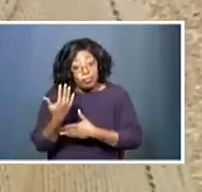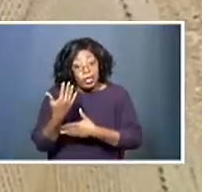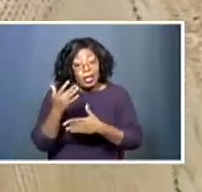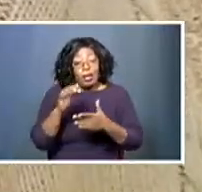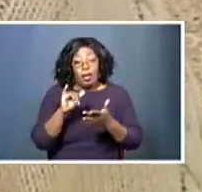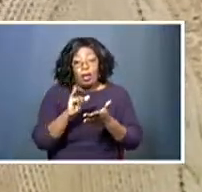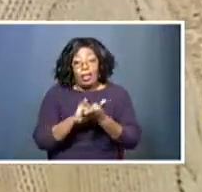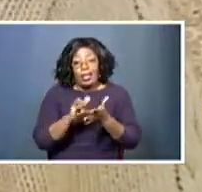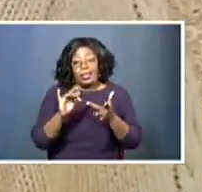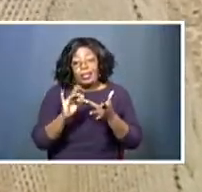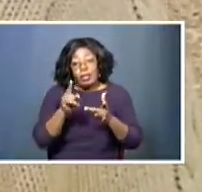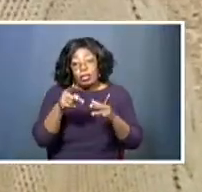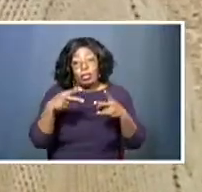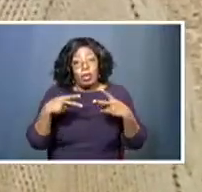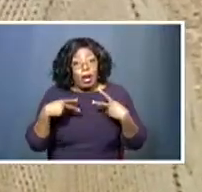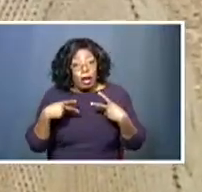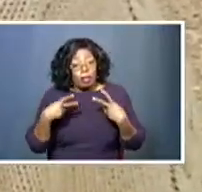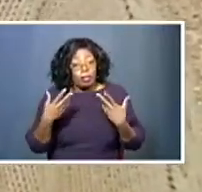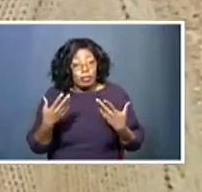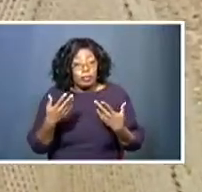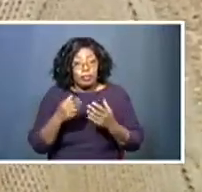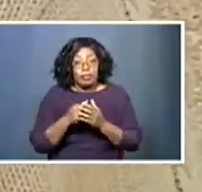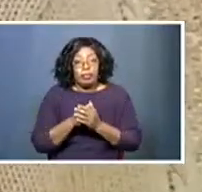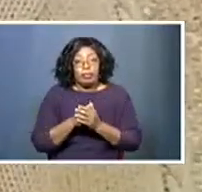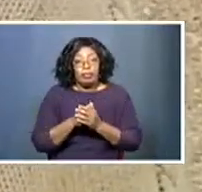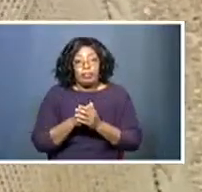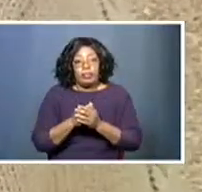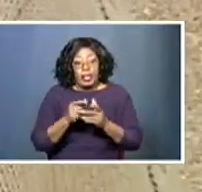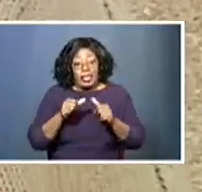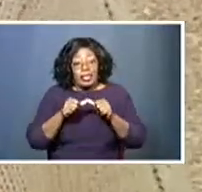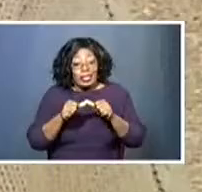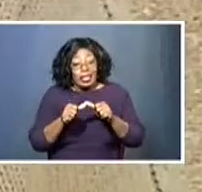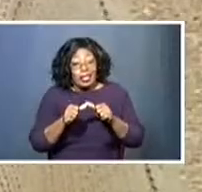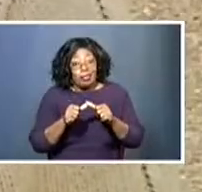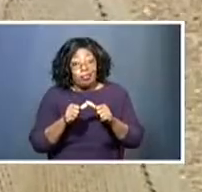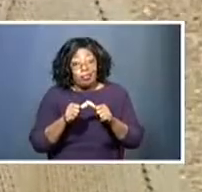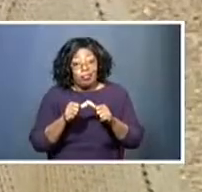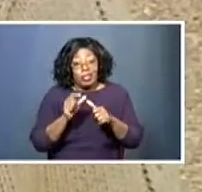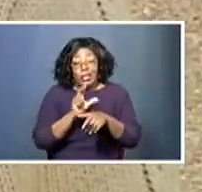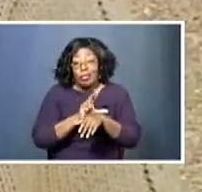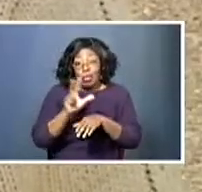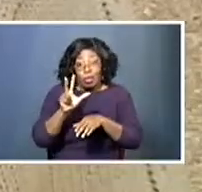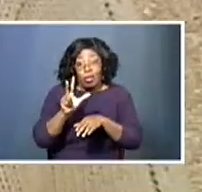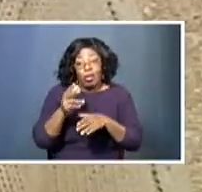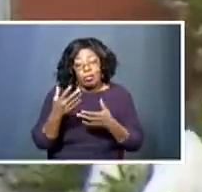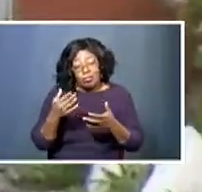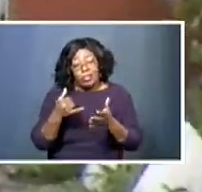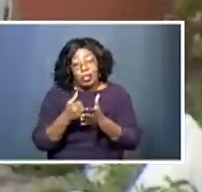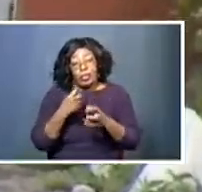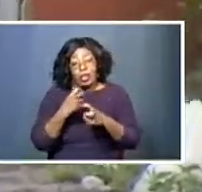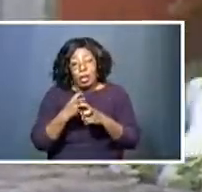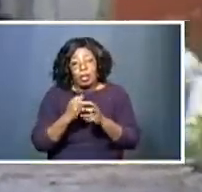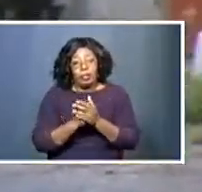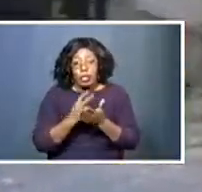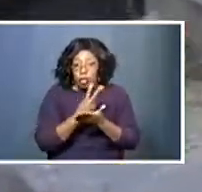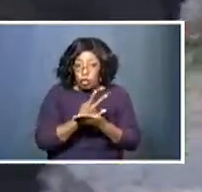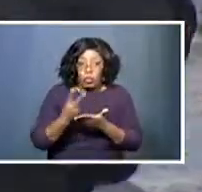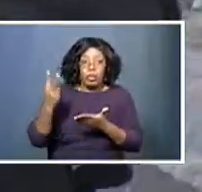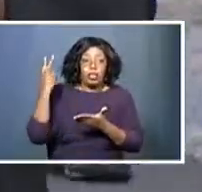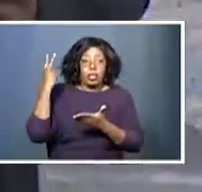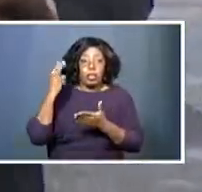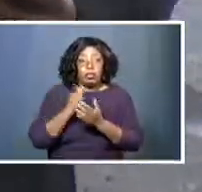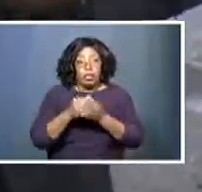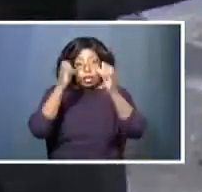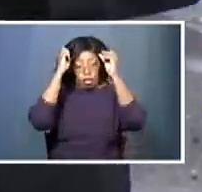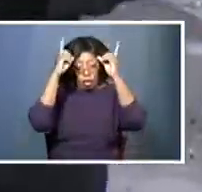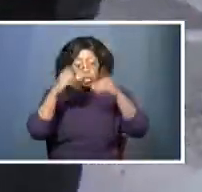device you have, and staying there until 3 o'clock, I think is going to be very difficult. 2 weeks ago,